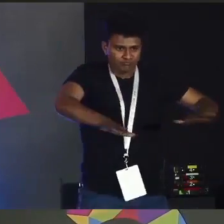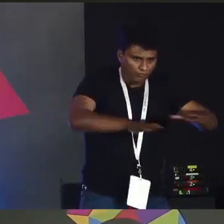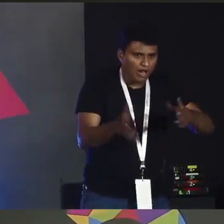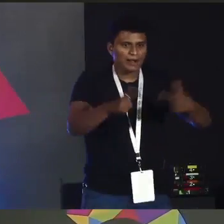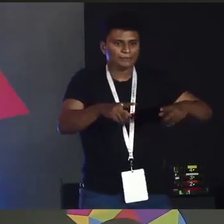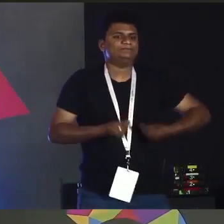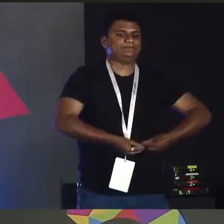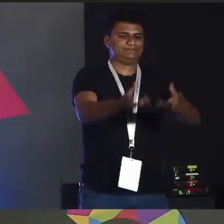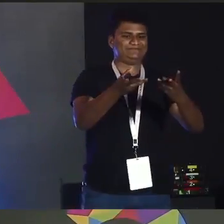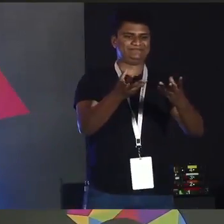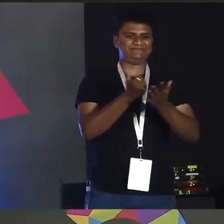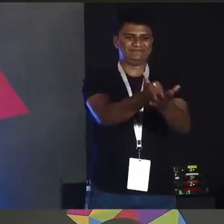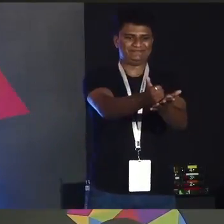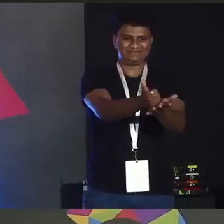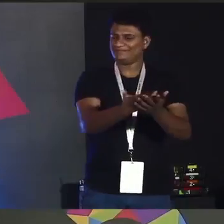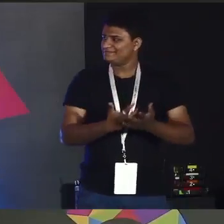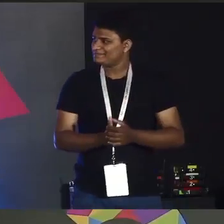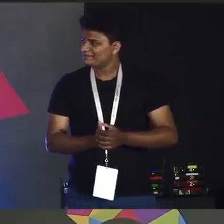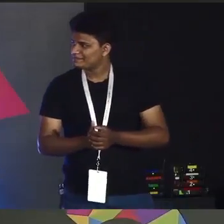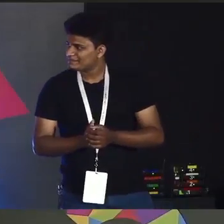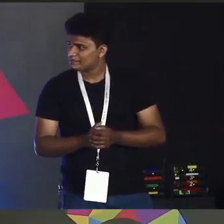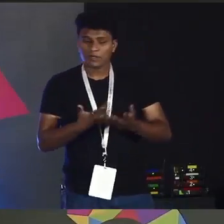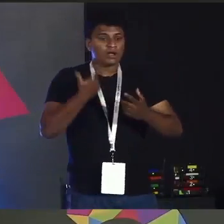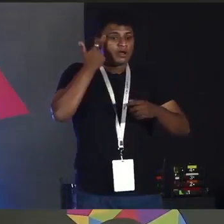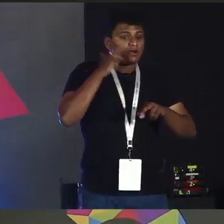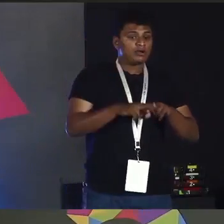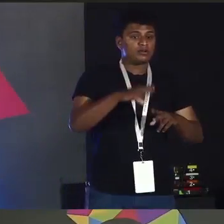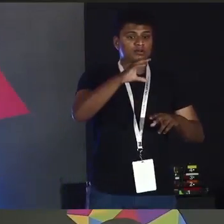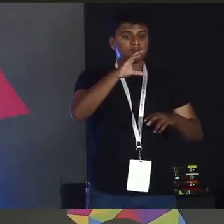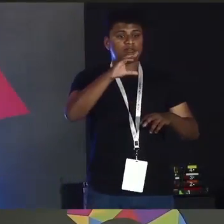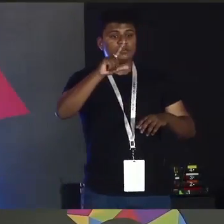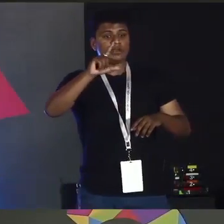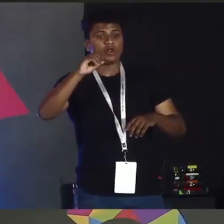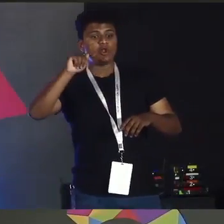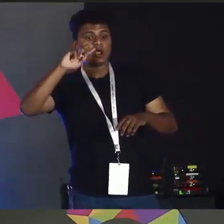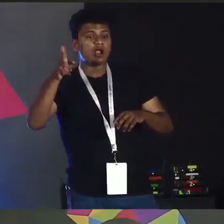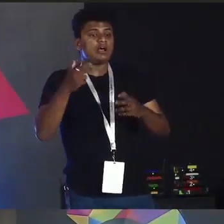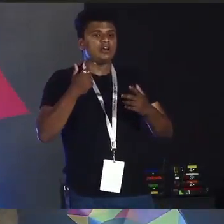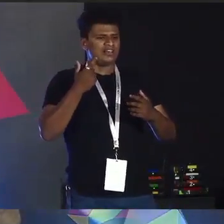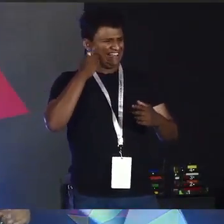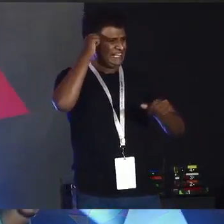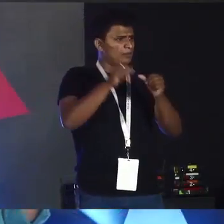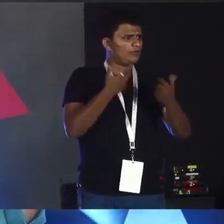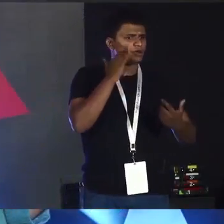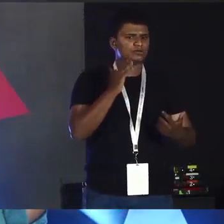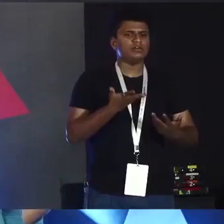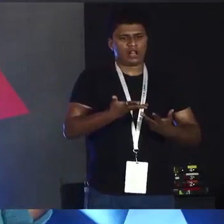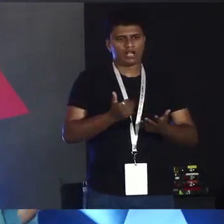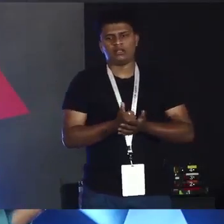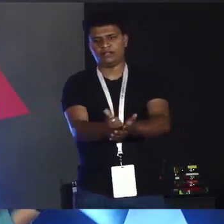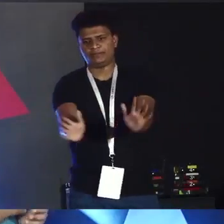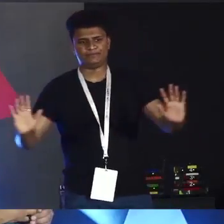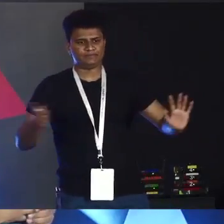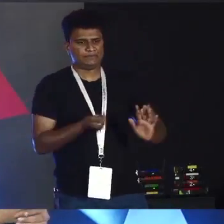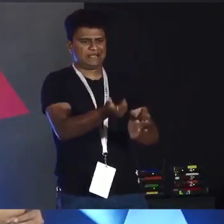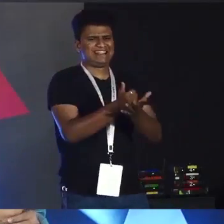with clothes. Cloth, you remember, when you want to do some charity. We said, how come earthquake, you know, earthquake is a disaster, flood